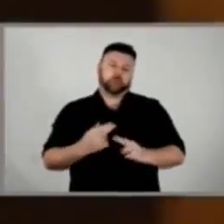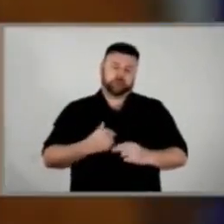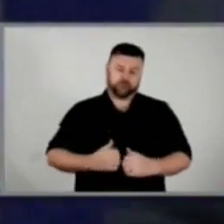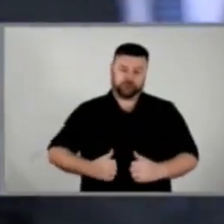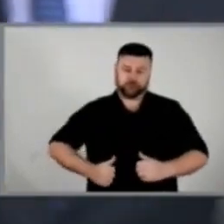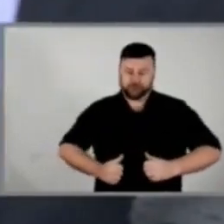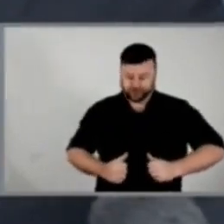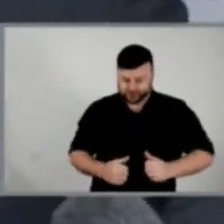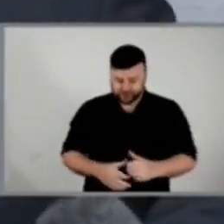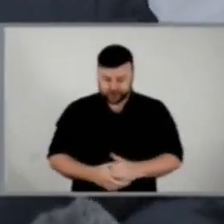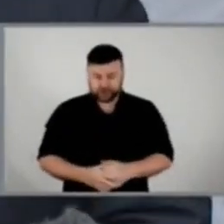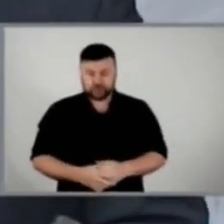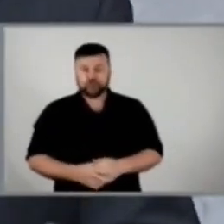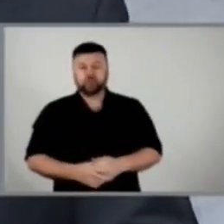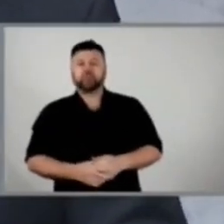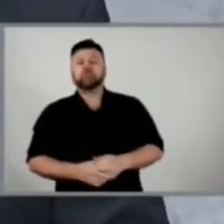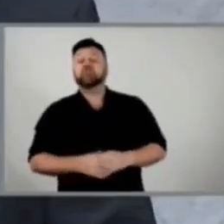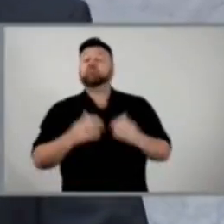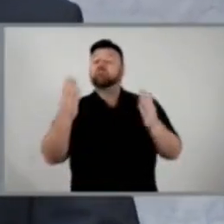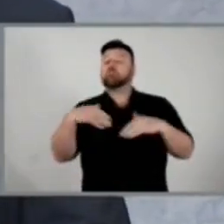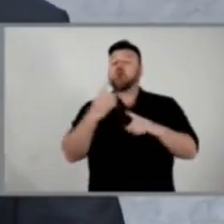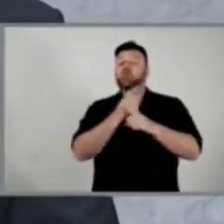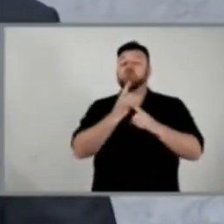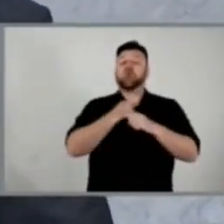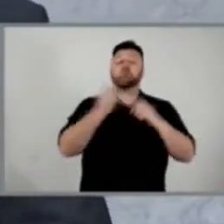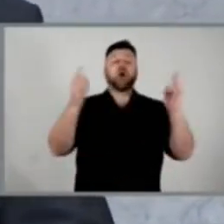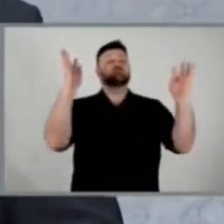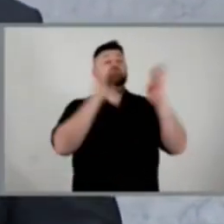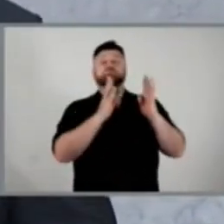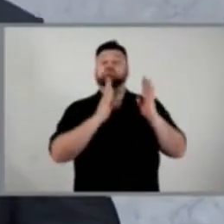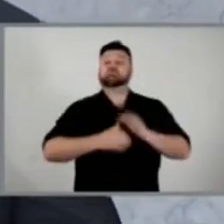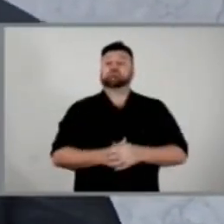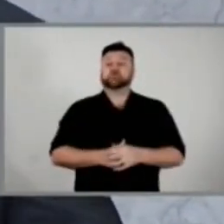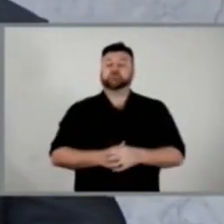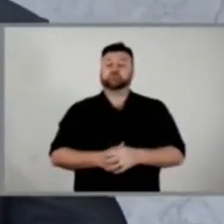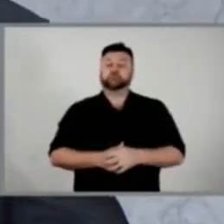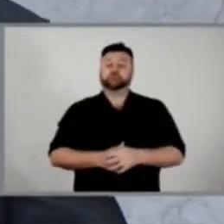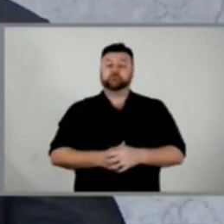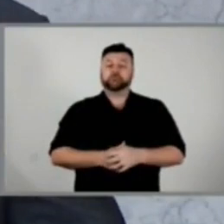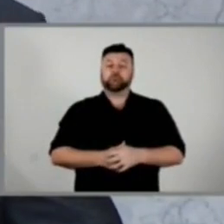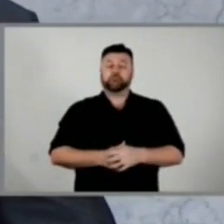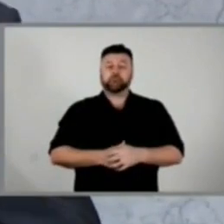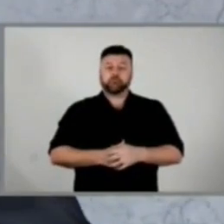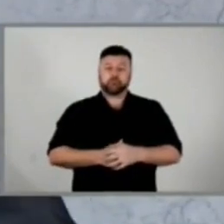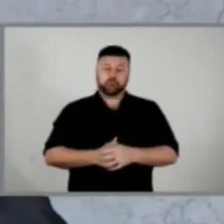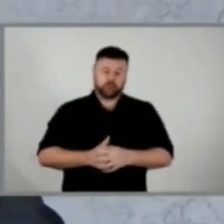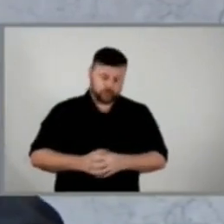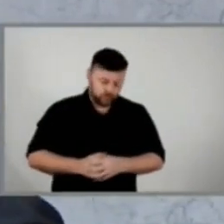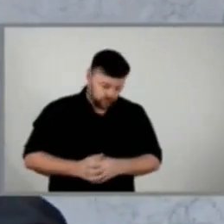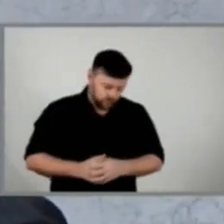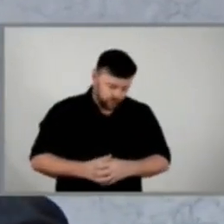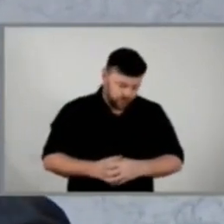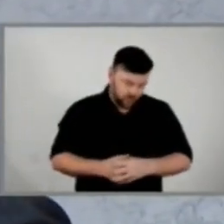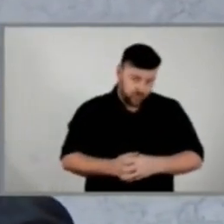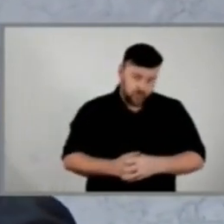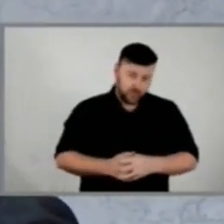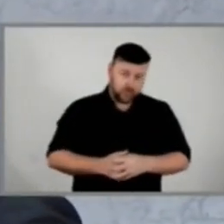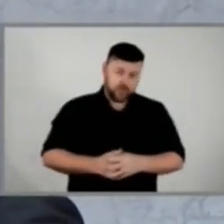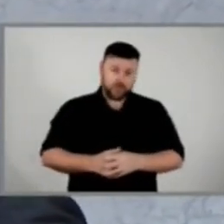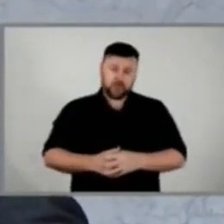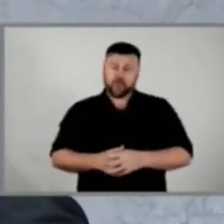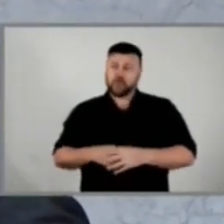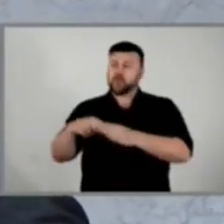Cabinet first, and I'm sure there's other issues you'd like to go to. Just on Brett? repatriation, Yep. You mentioned there's still about 2,800